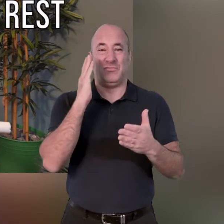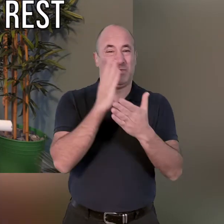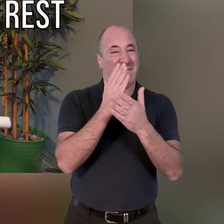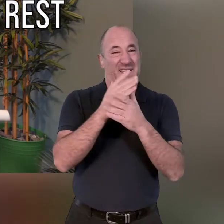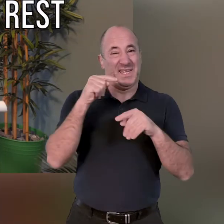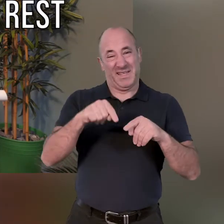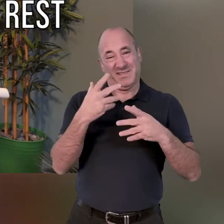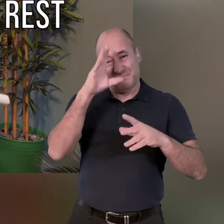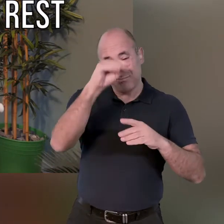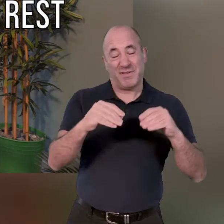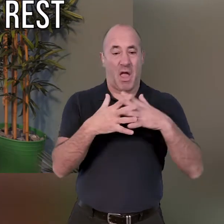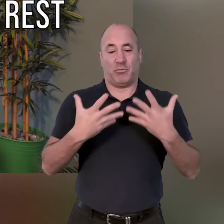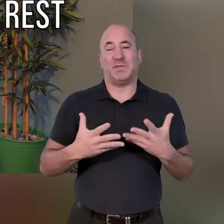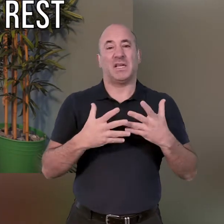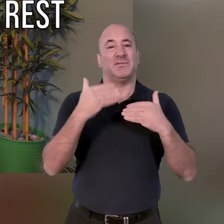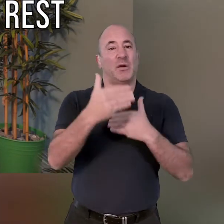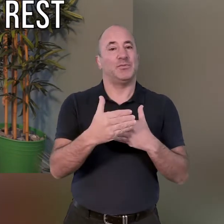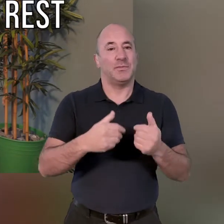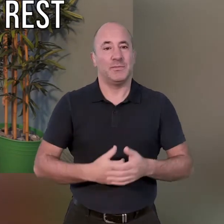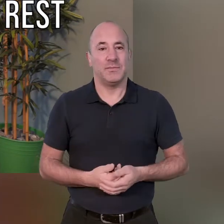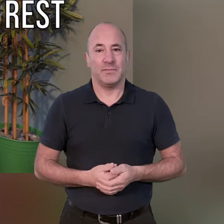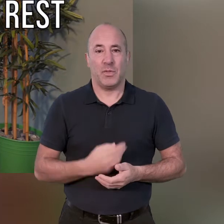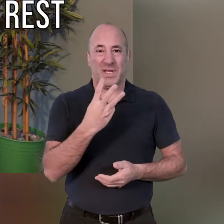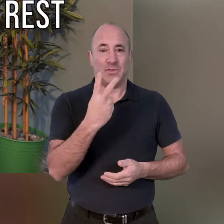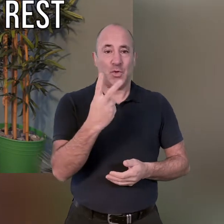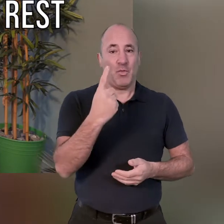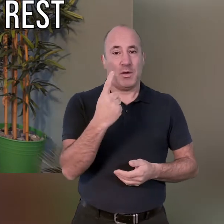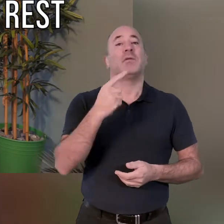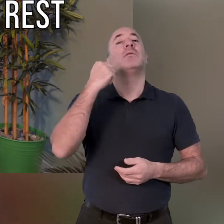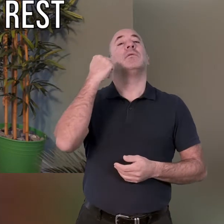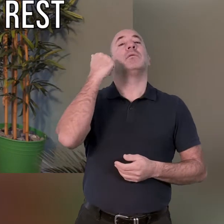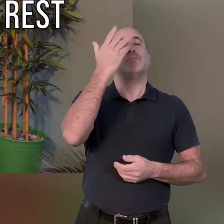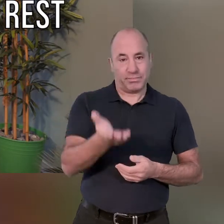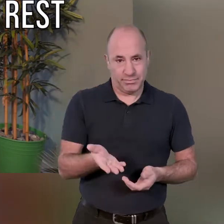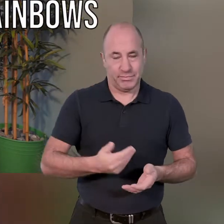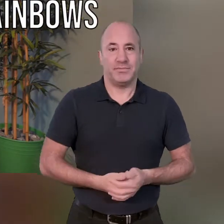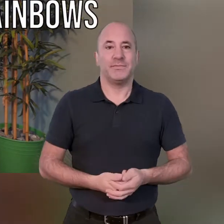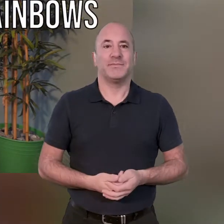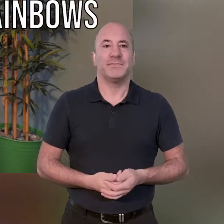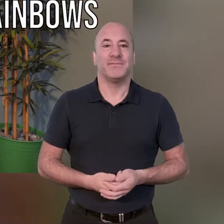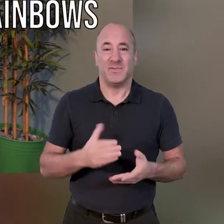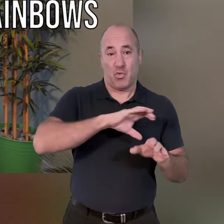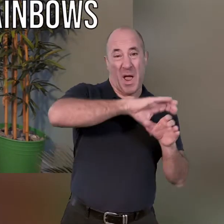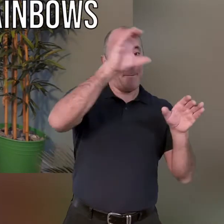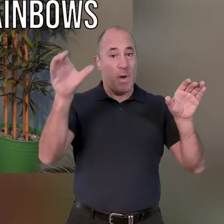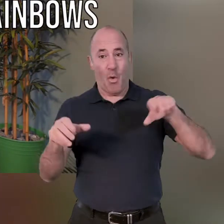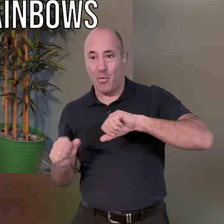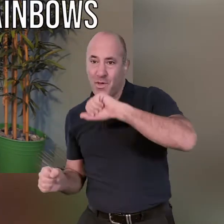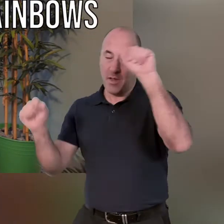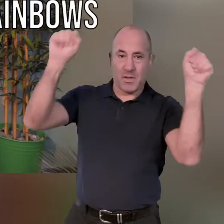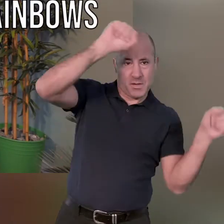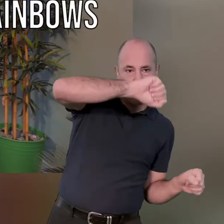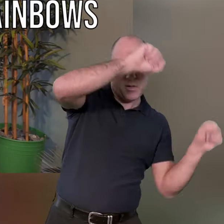programming of today's session. We go 3, 2, 1, off we go. So just rainbow over again, as always, doing